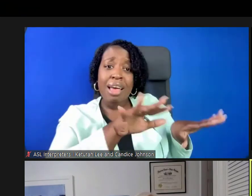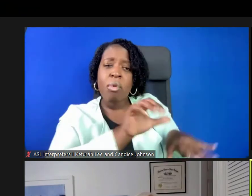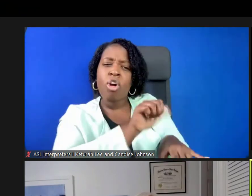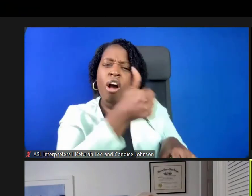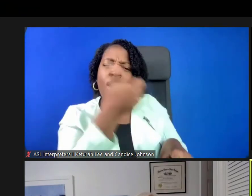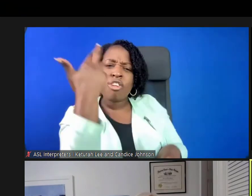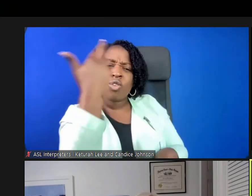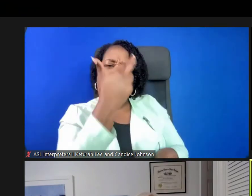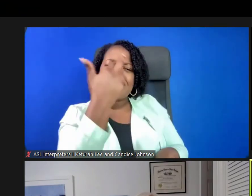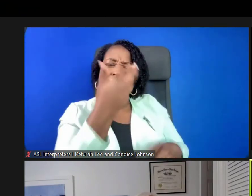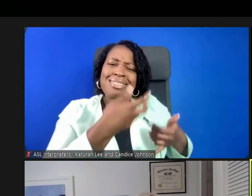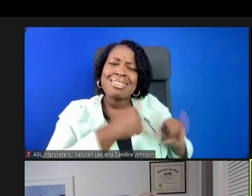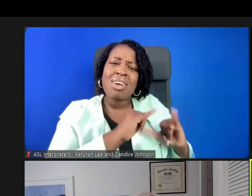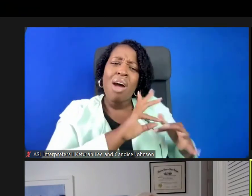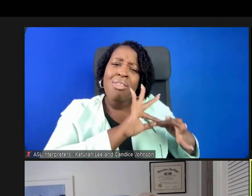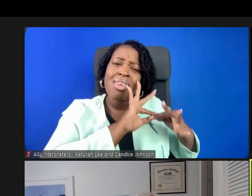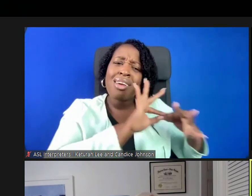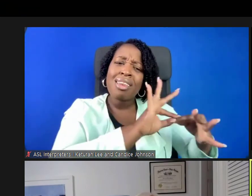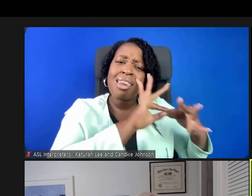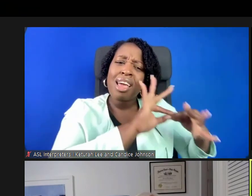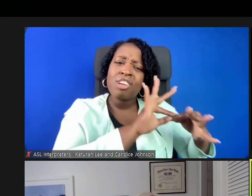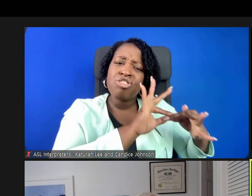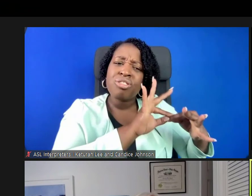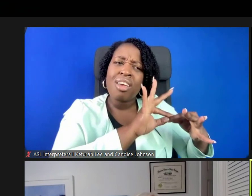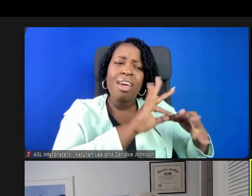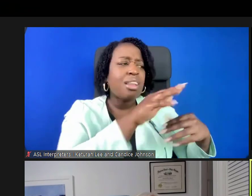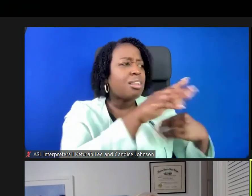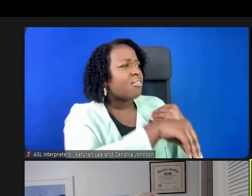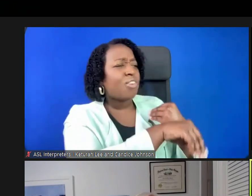work, and there's a lot more to be done. And